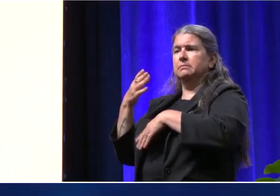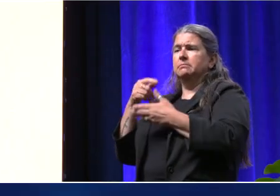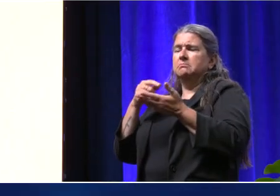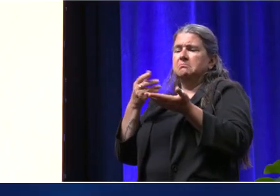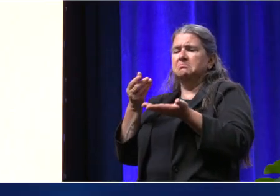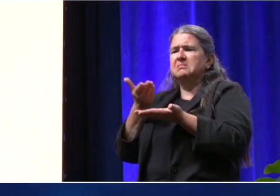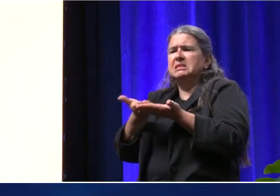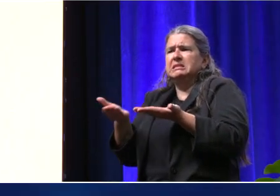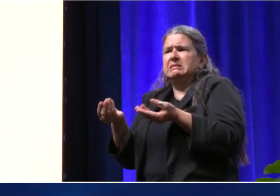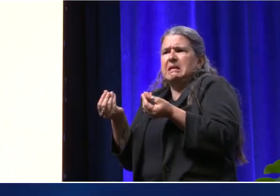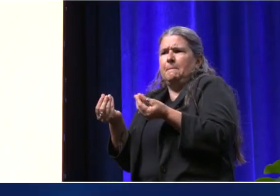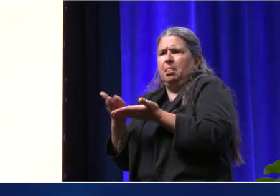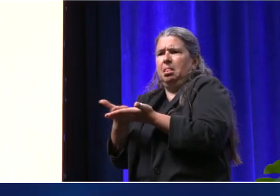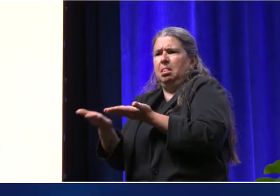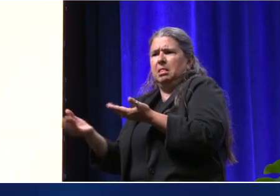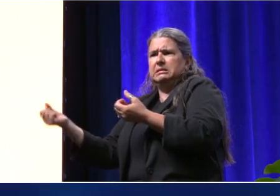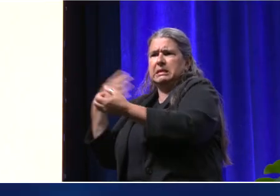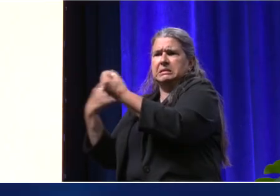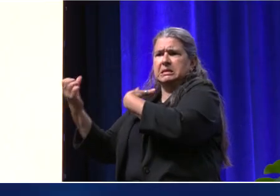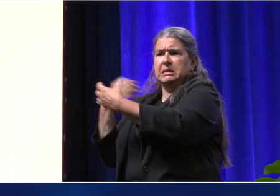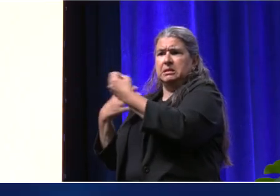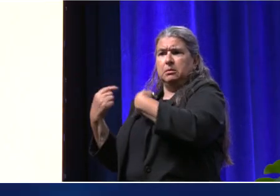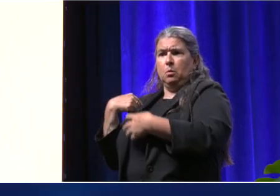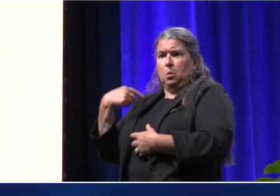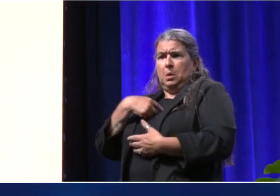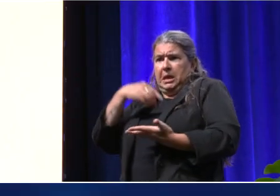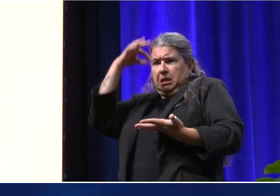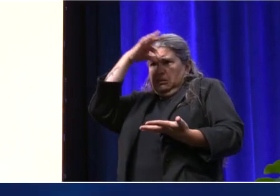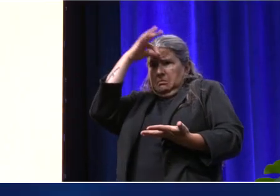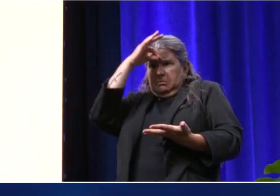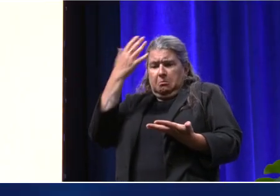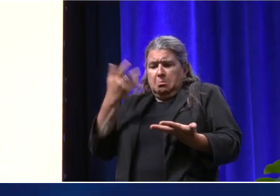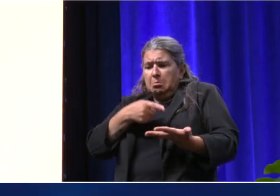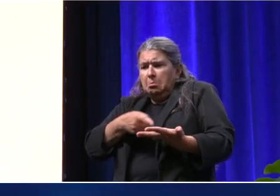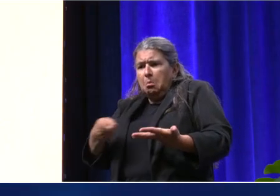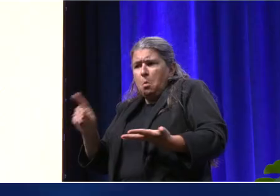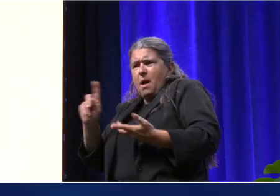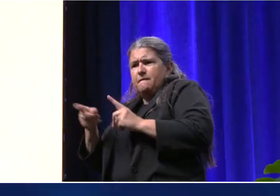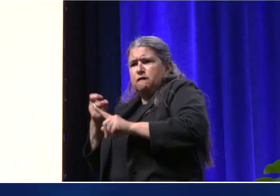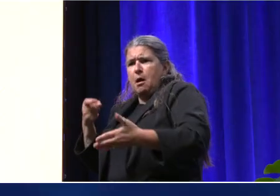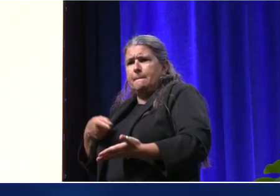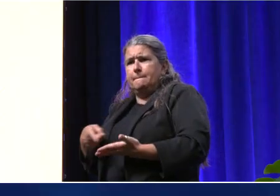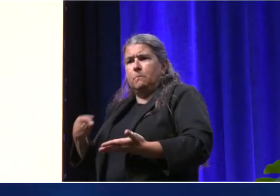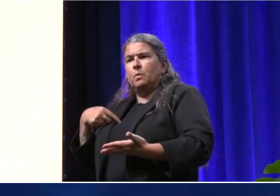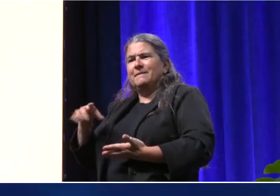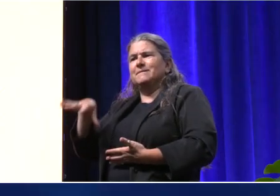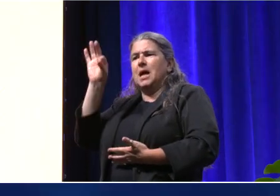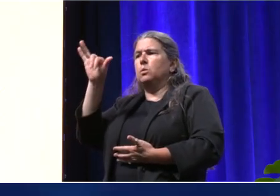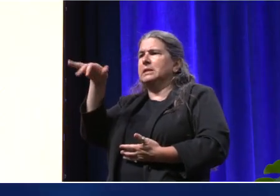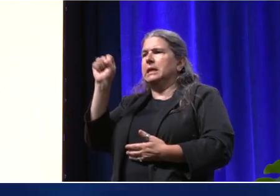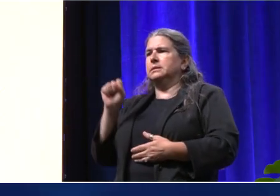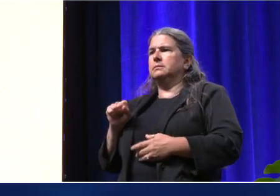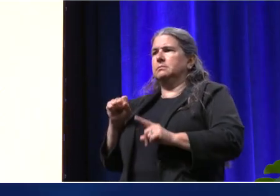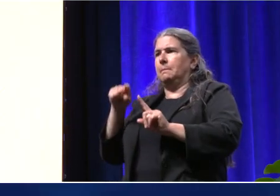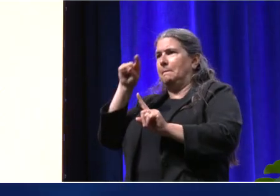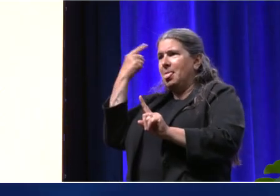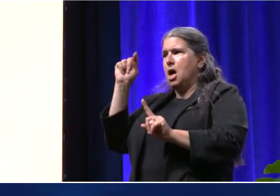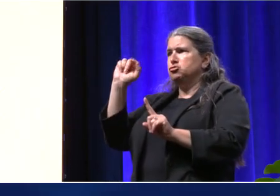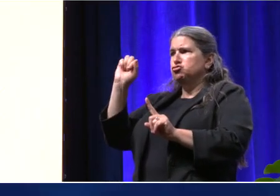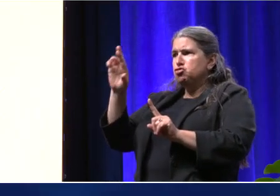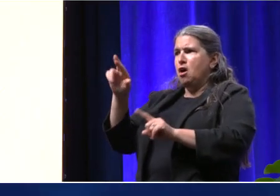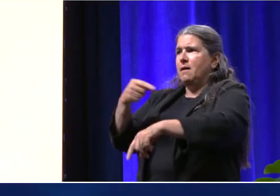which purchaser or whatever, and we told them, and it turns out, yes, there was fentanyl in the black tar, but